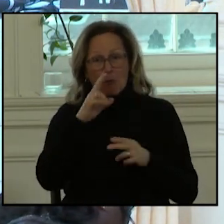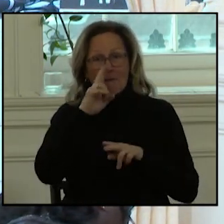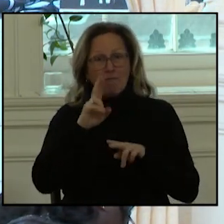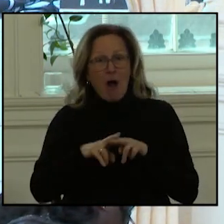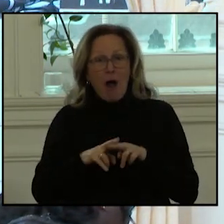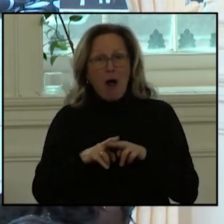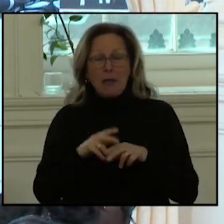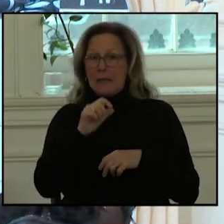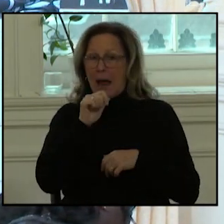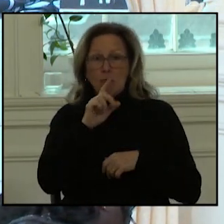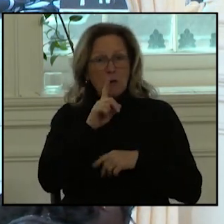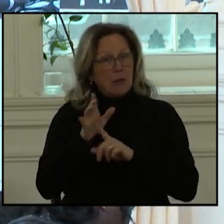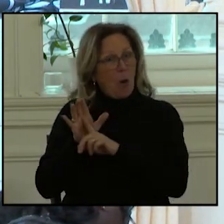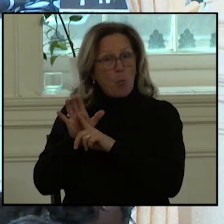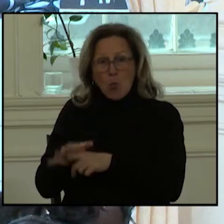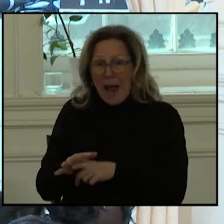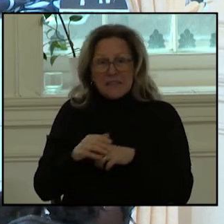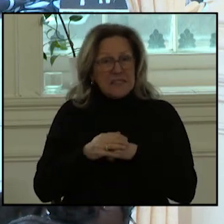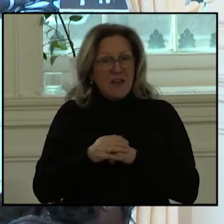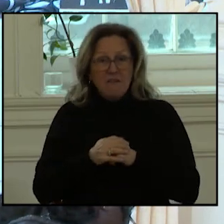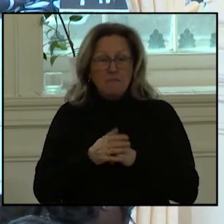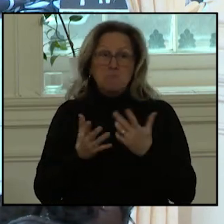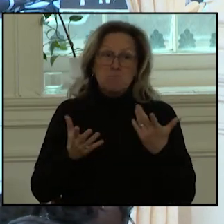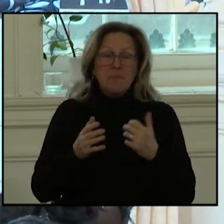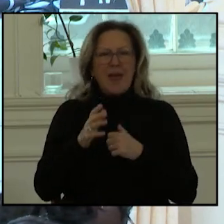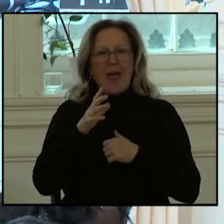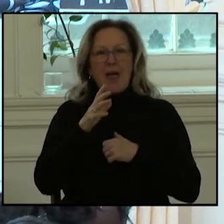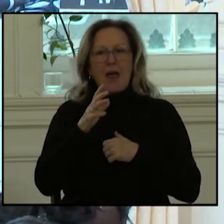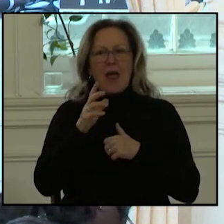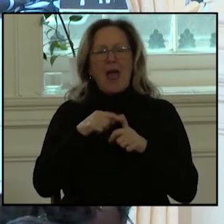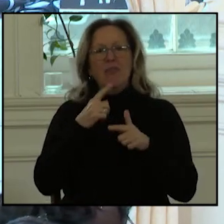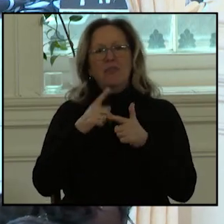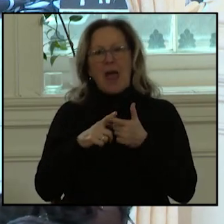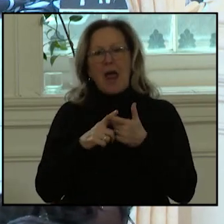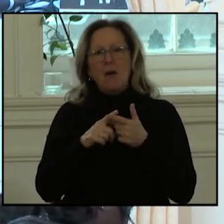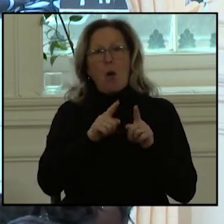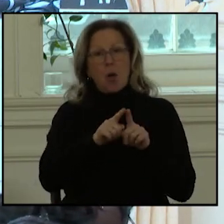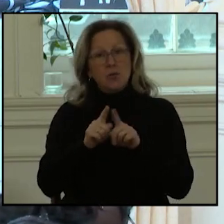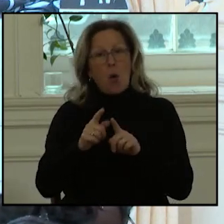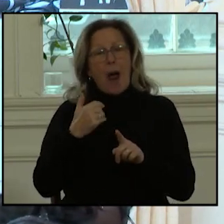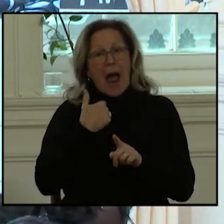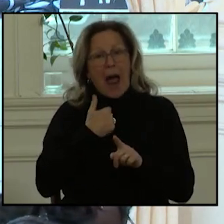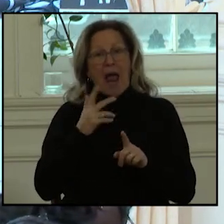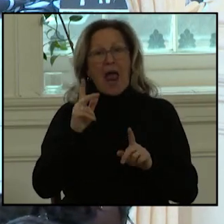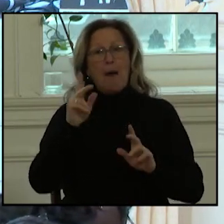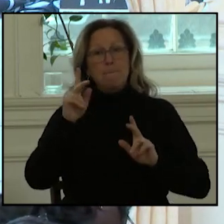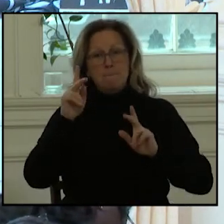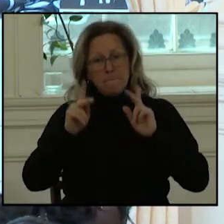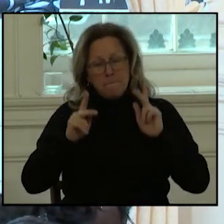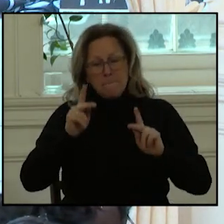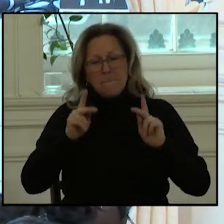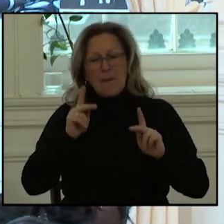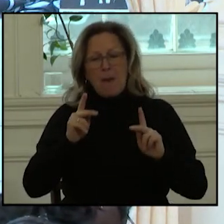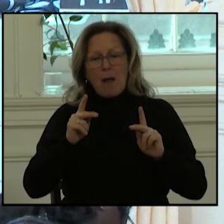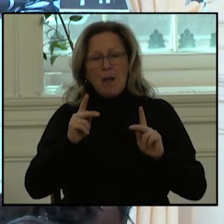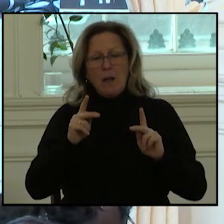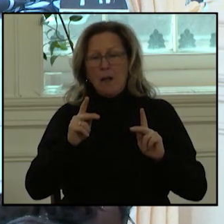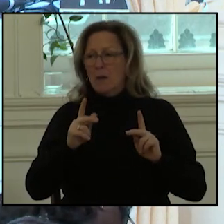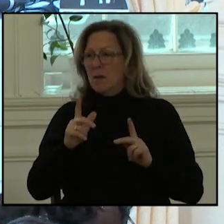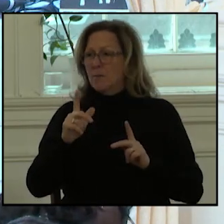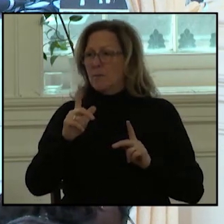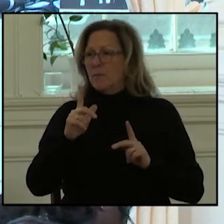were not oppressive, that type of thing. And then it's the other thing is that I have folks who had the first